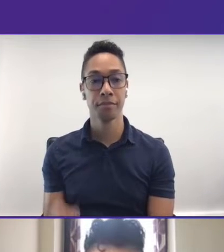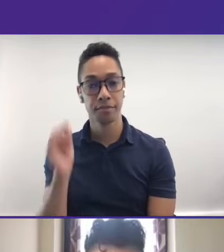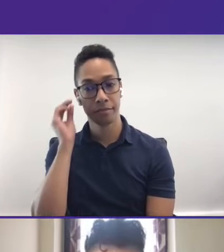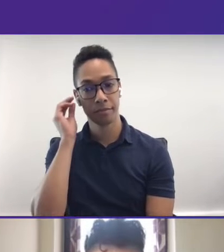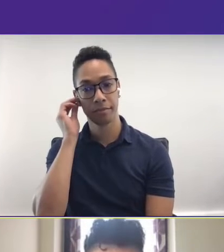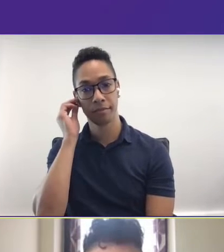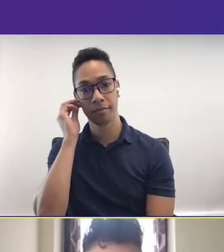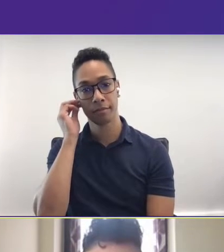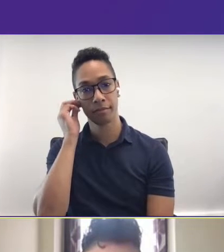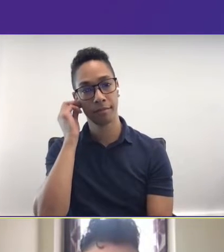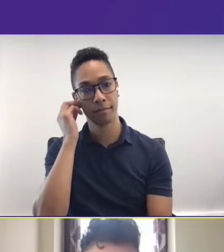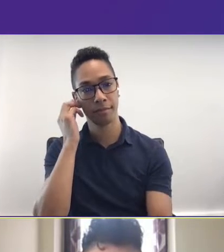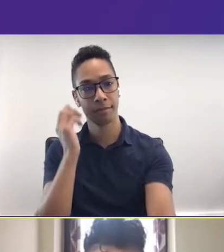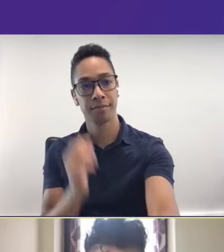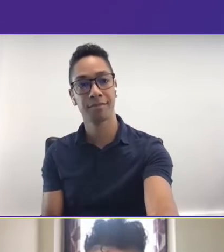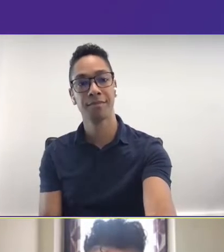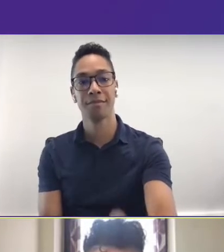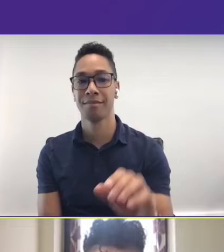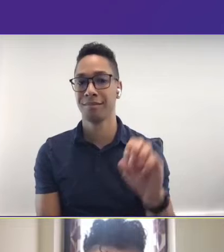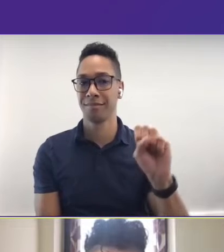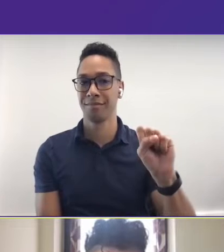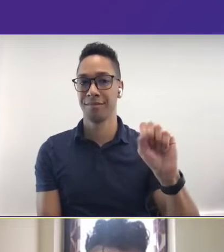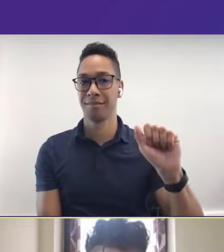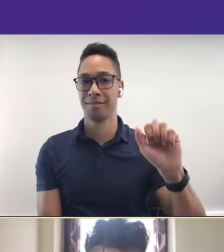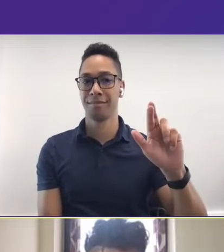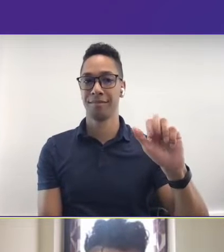Where to start?